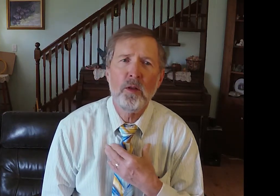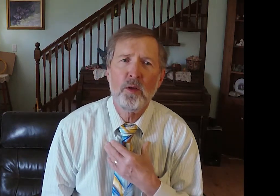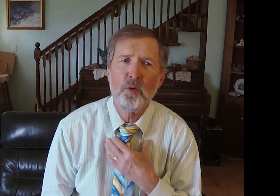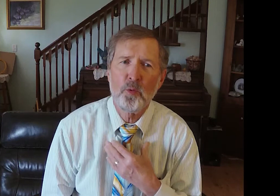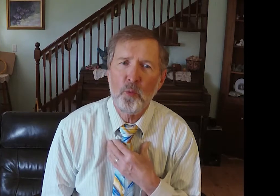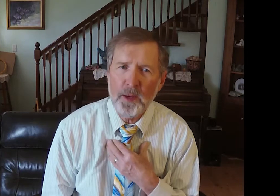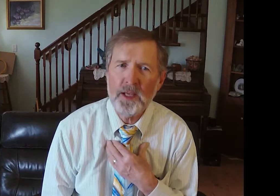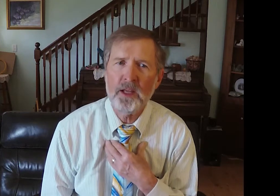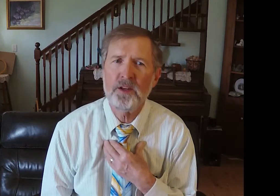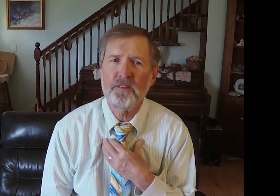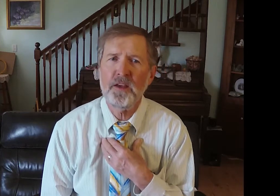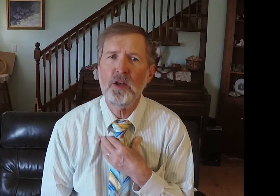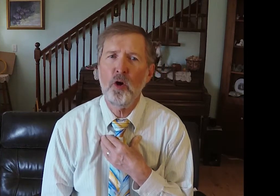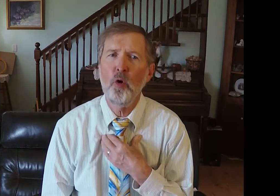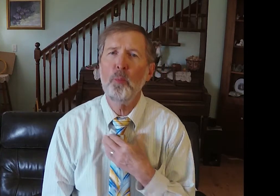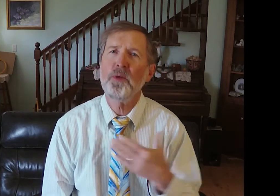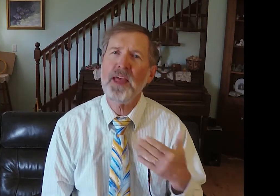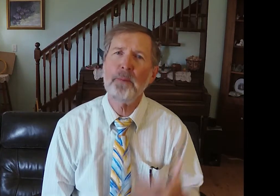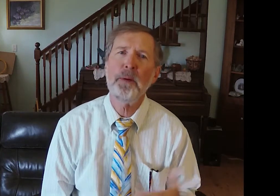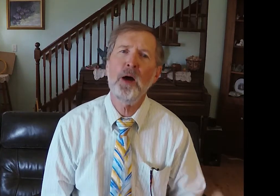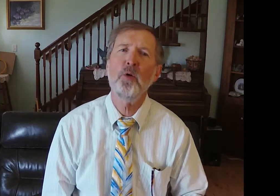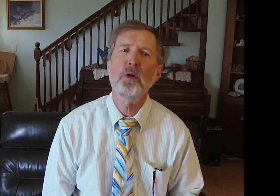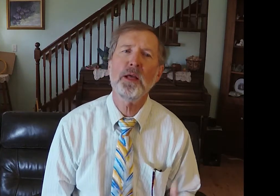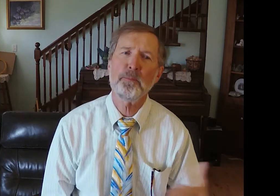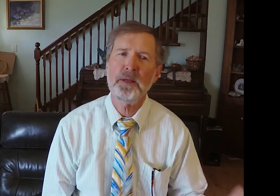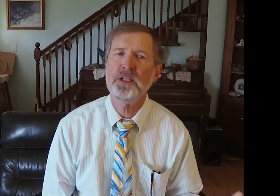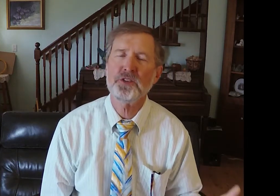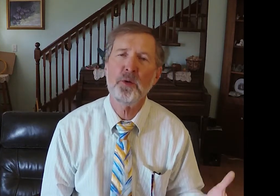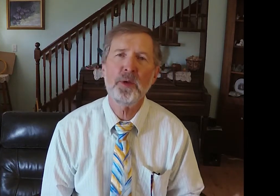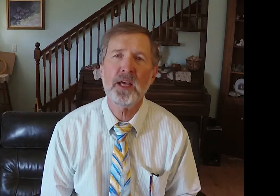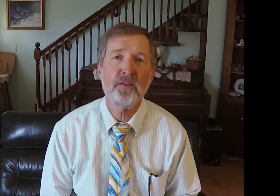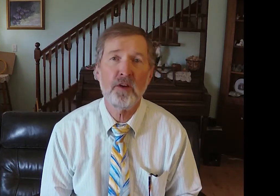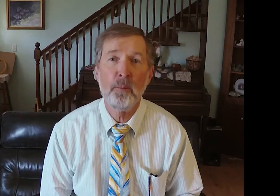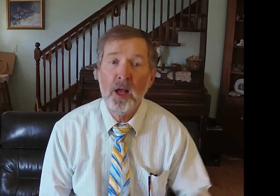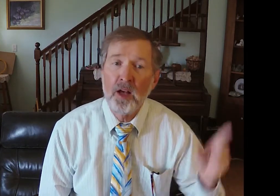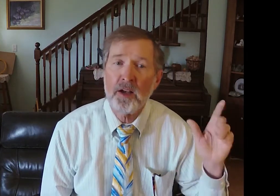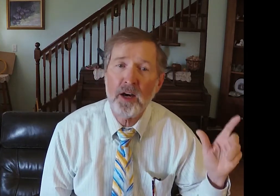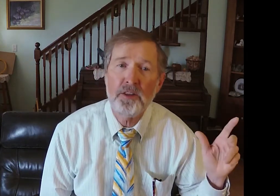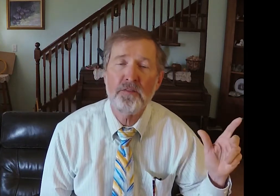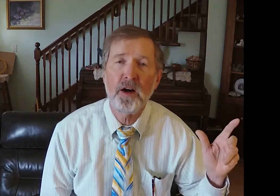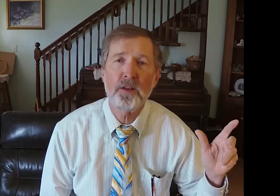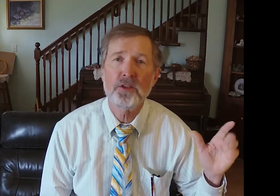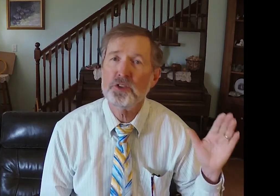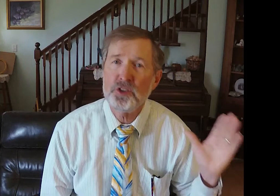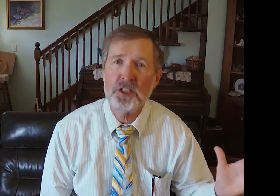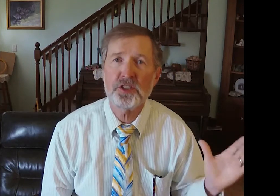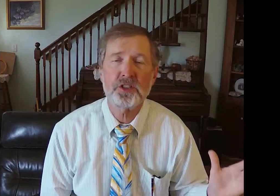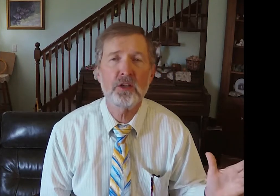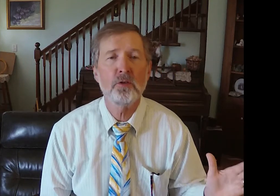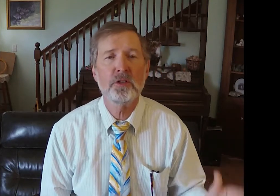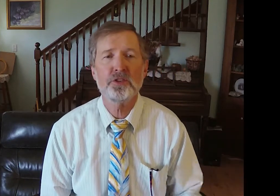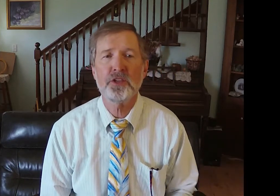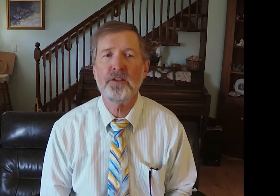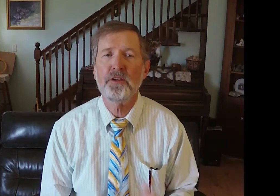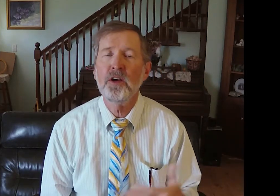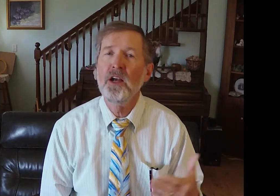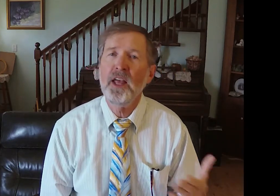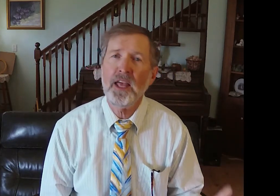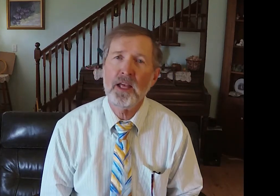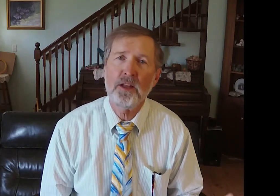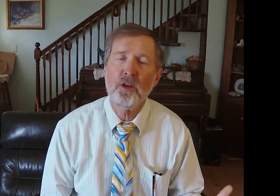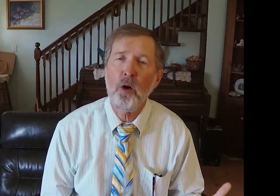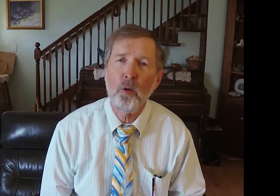Well, we can defend hope with that power and peace that we get from God the Father, Jesus our Lord and